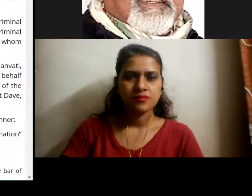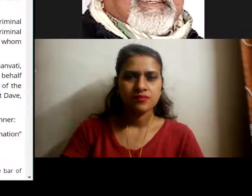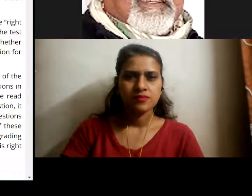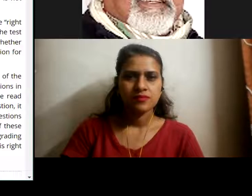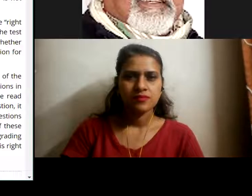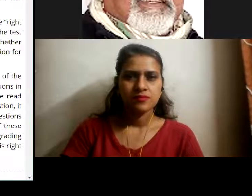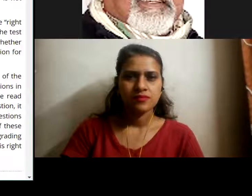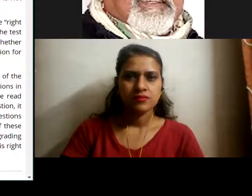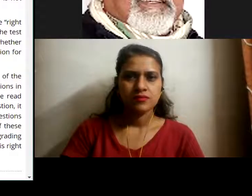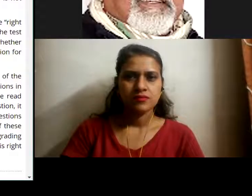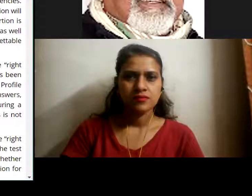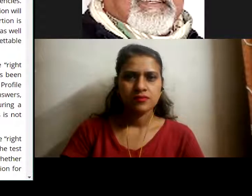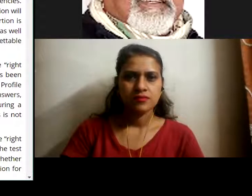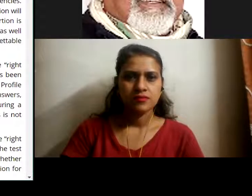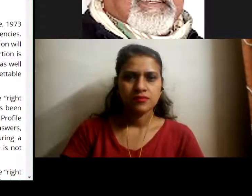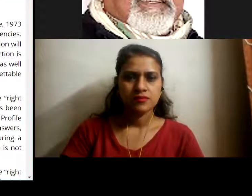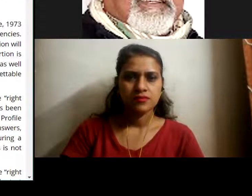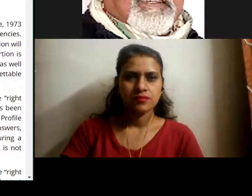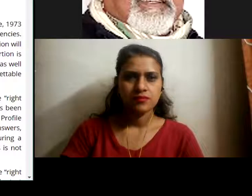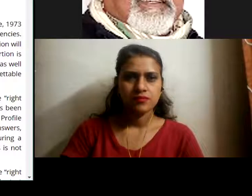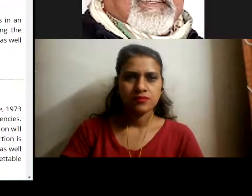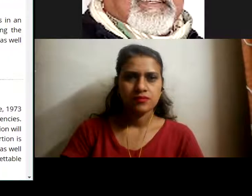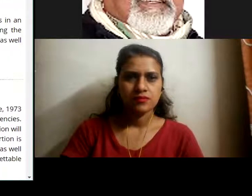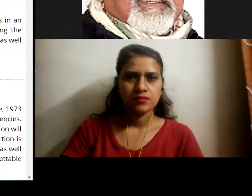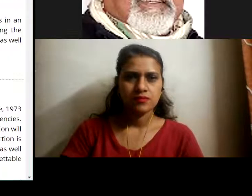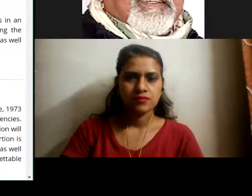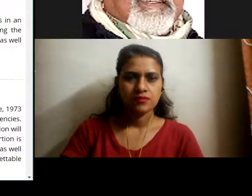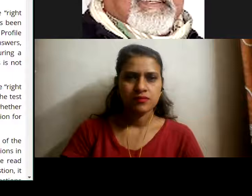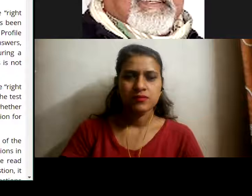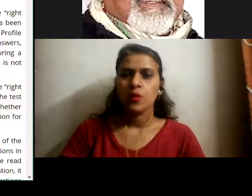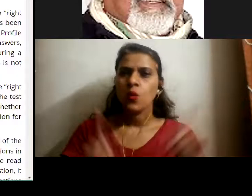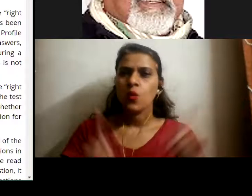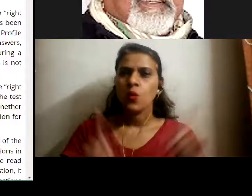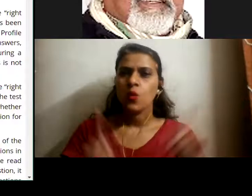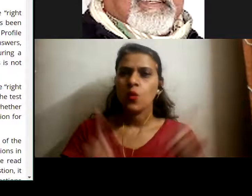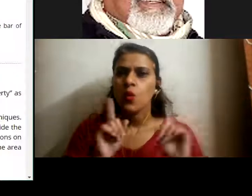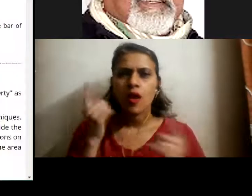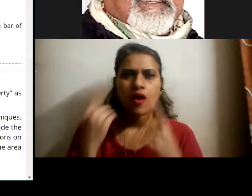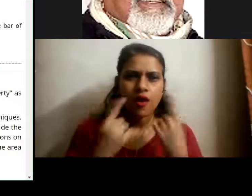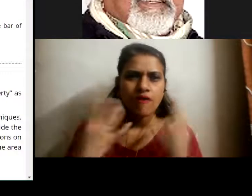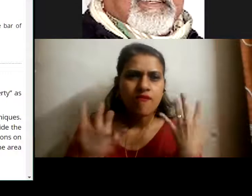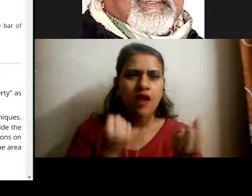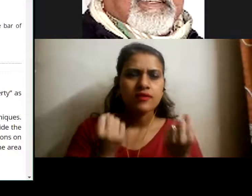let's skim through and let's figure out where can we find